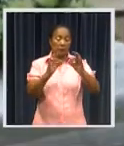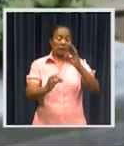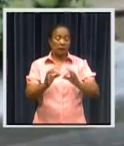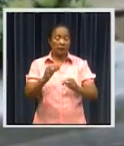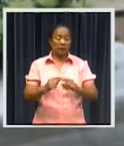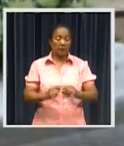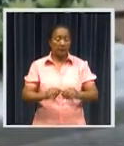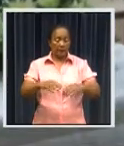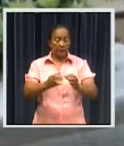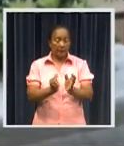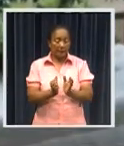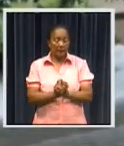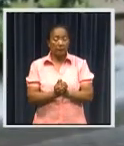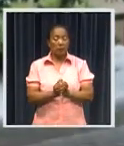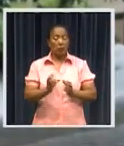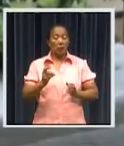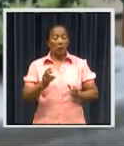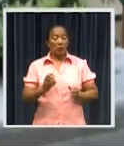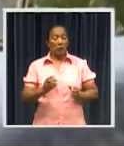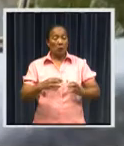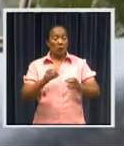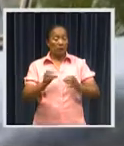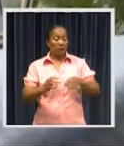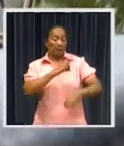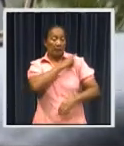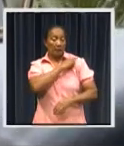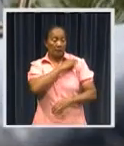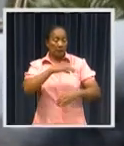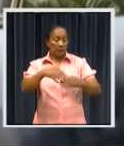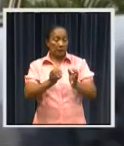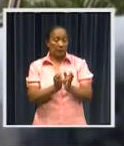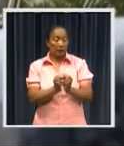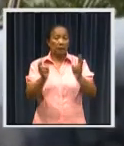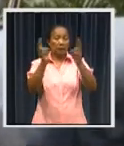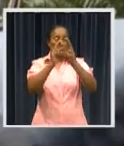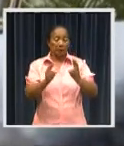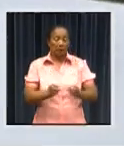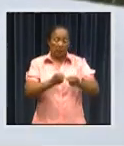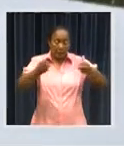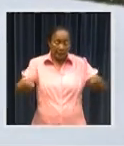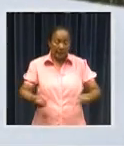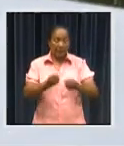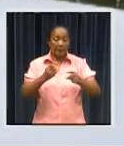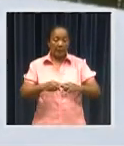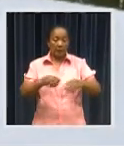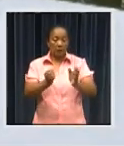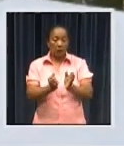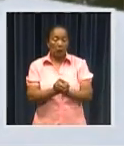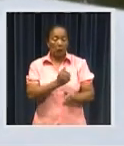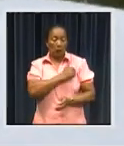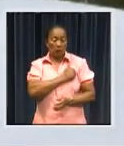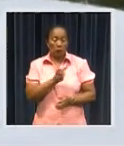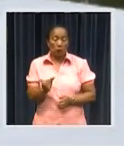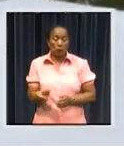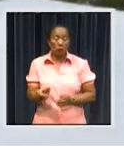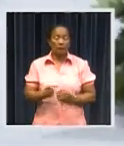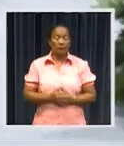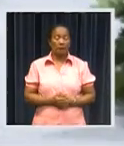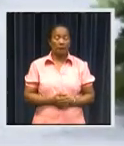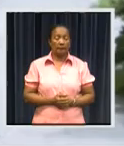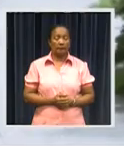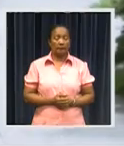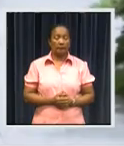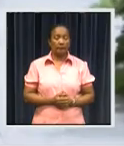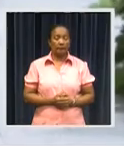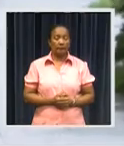council, the court of justice, district commissioners, the corps diplomatique, the corps international organizations, and the